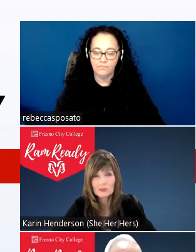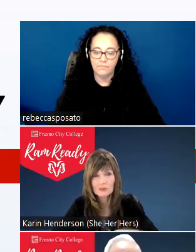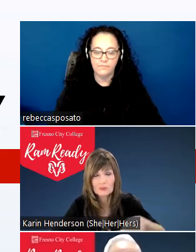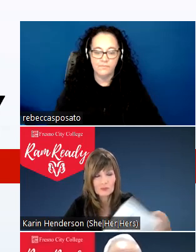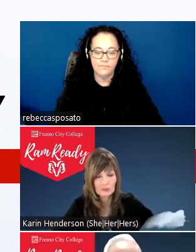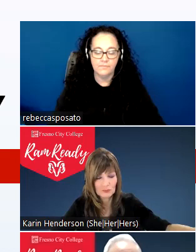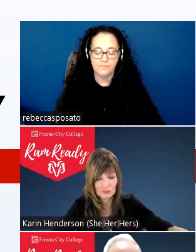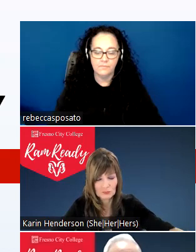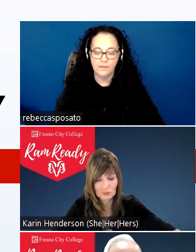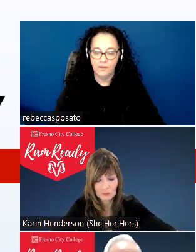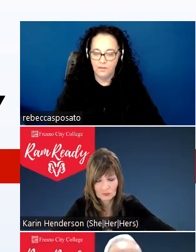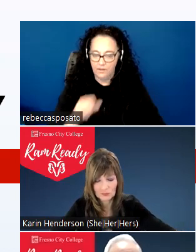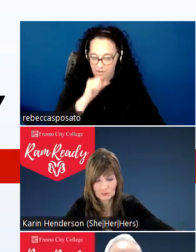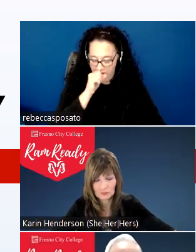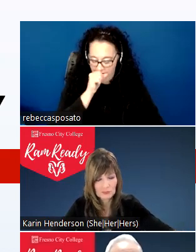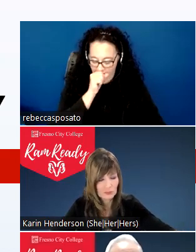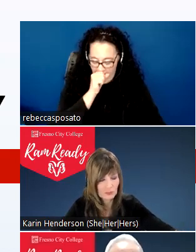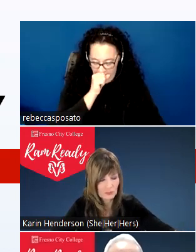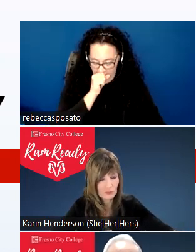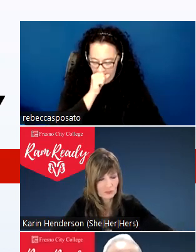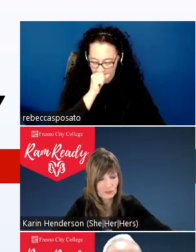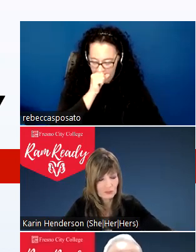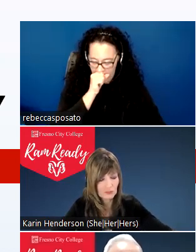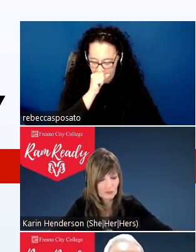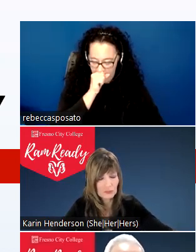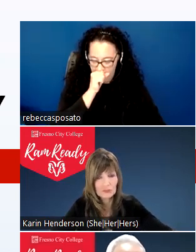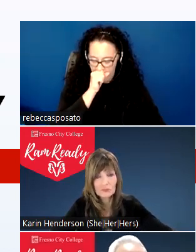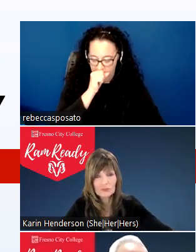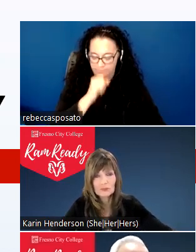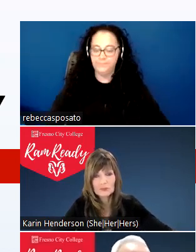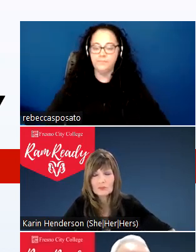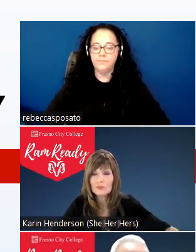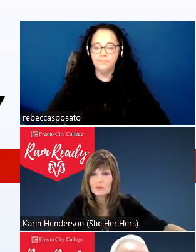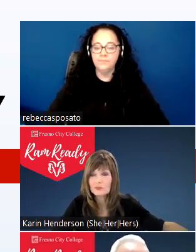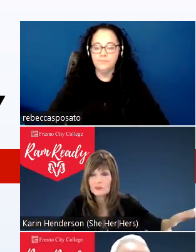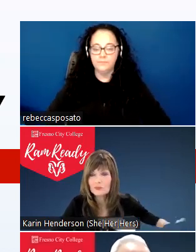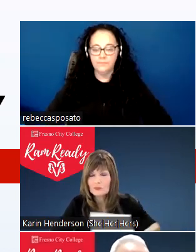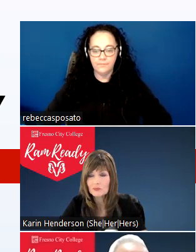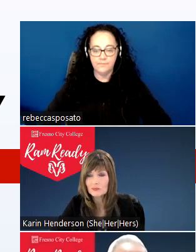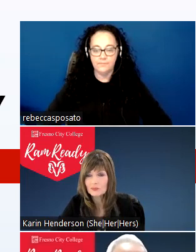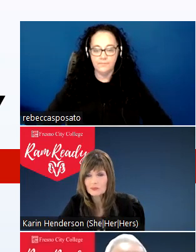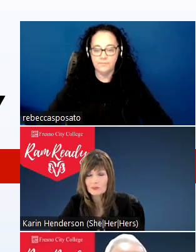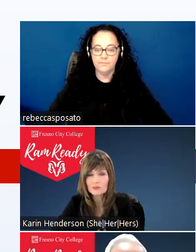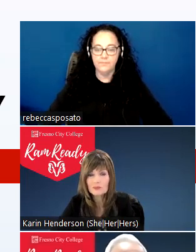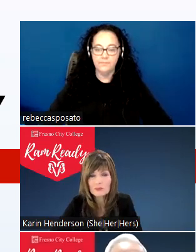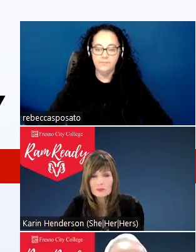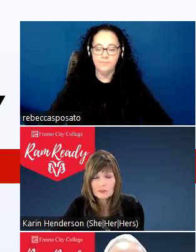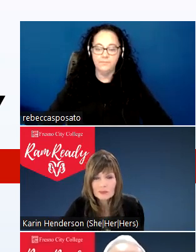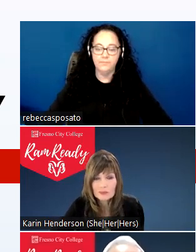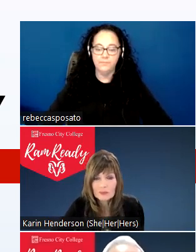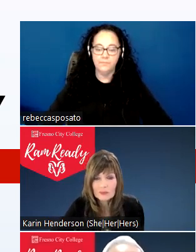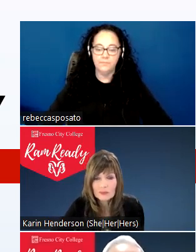Our next pathway is the Culture, Education, and Society pathway. If you're interested in organizations,